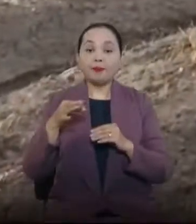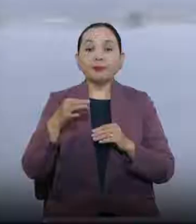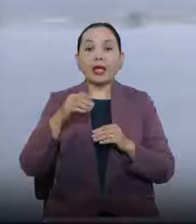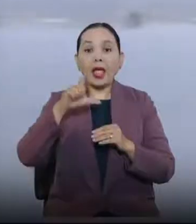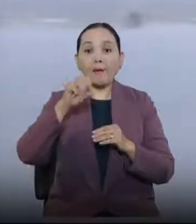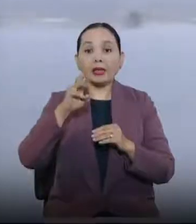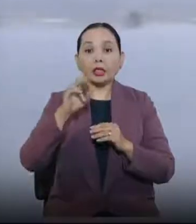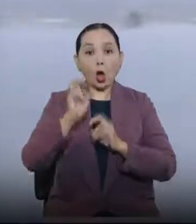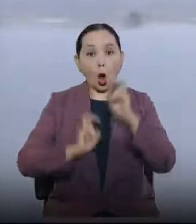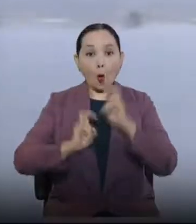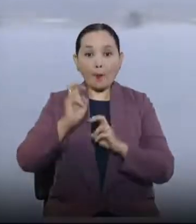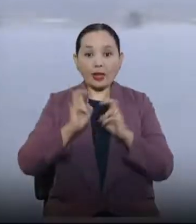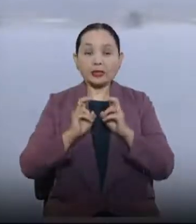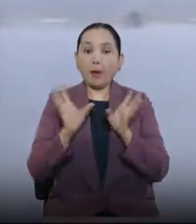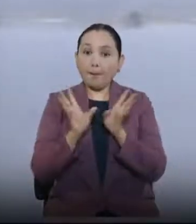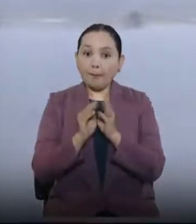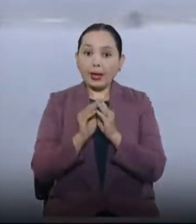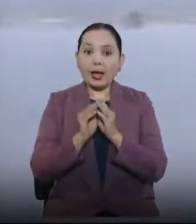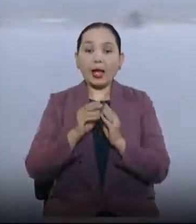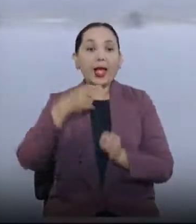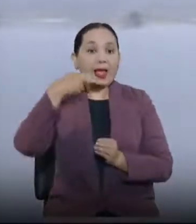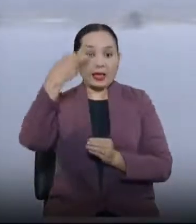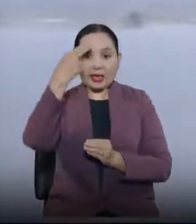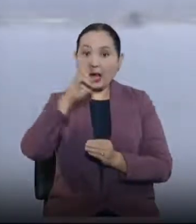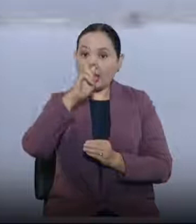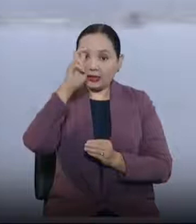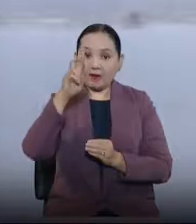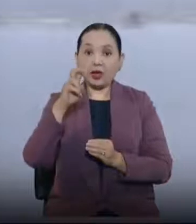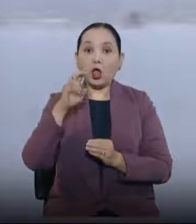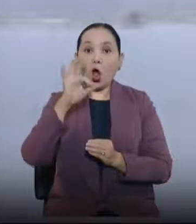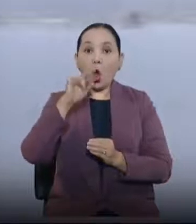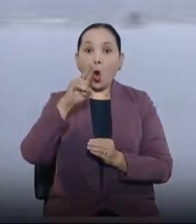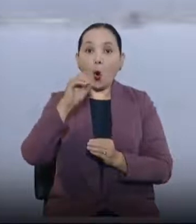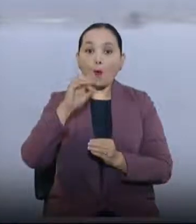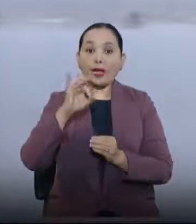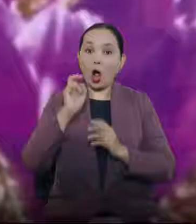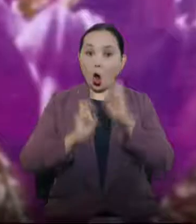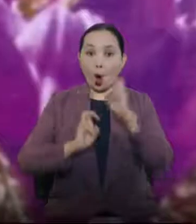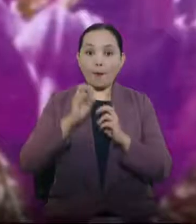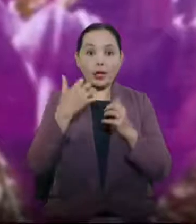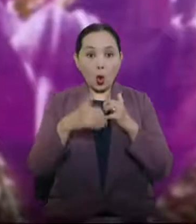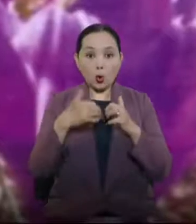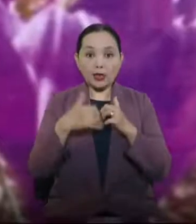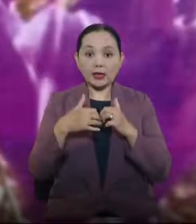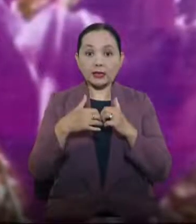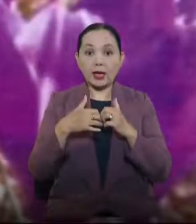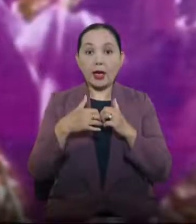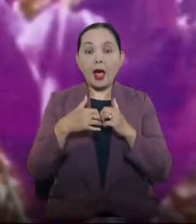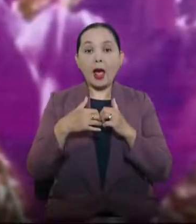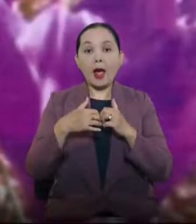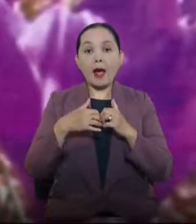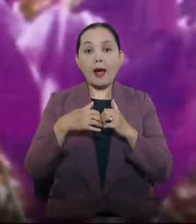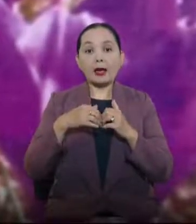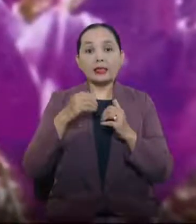Group kompaniyasi bilan Italiya davlatining Opera SRL kompaniyasi o'rtasida Bembo